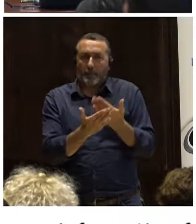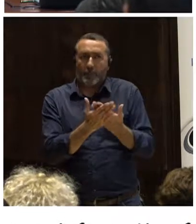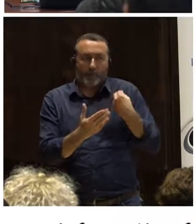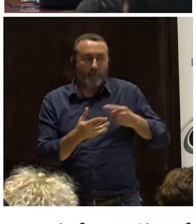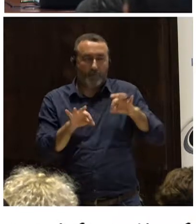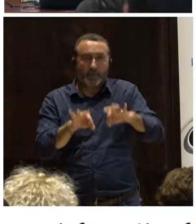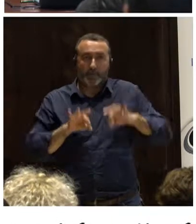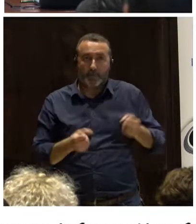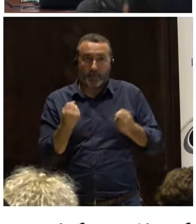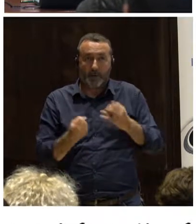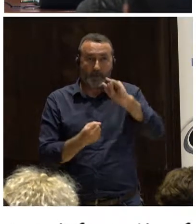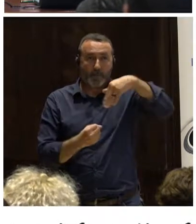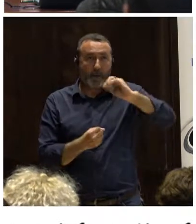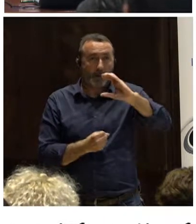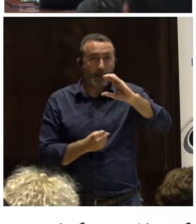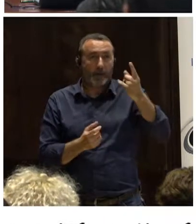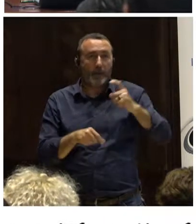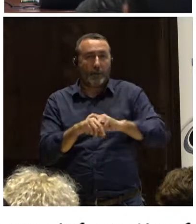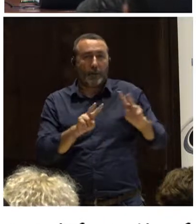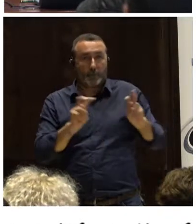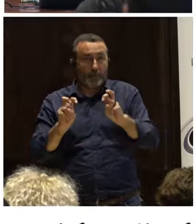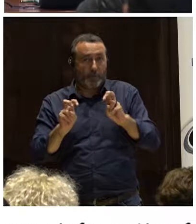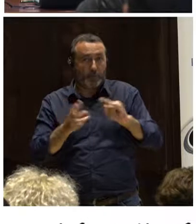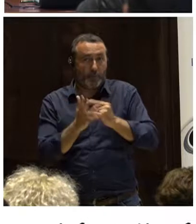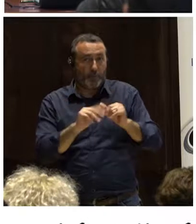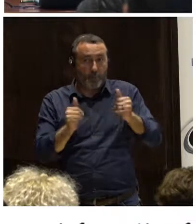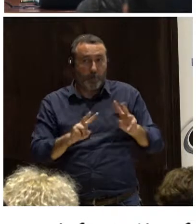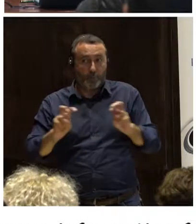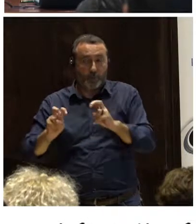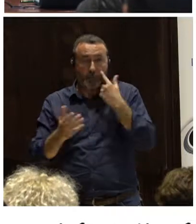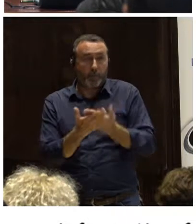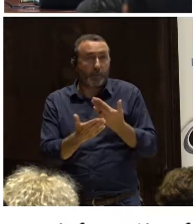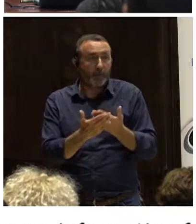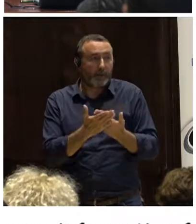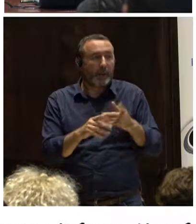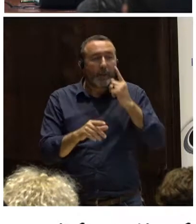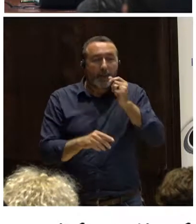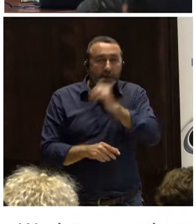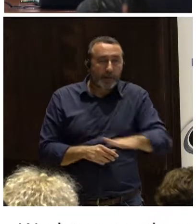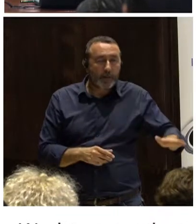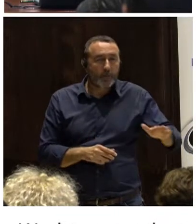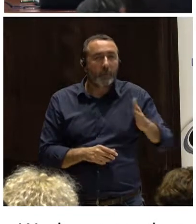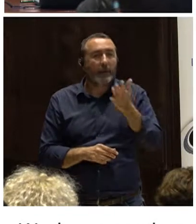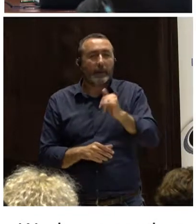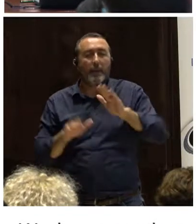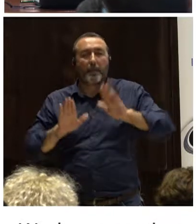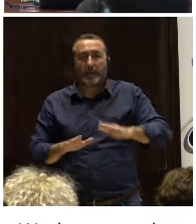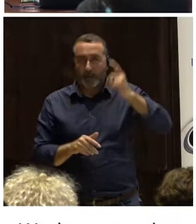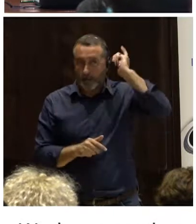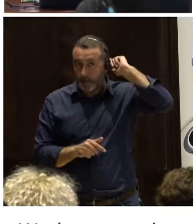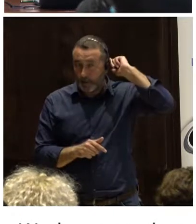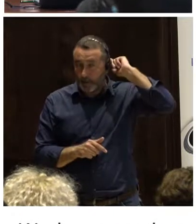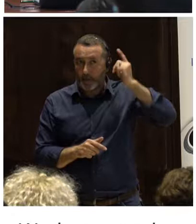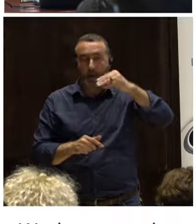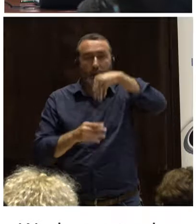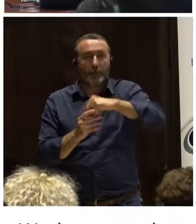DINMAC prototype in the Center for Cerebral Palsy Children in Lisbon. Now it has been used in the